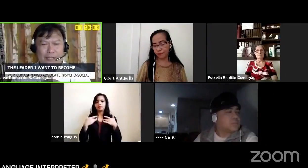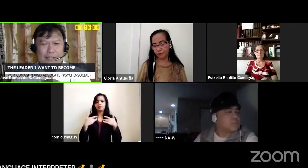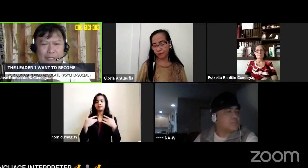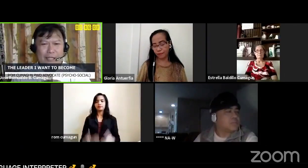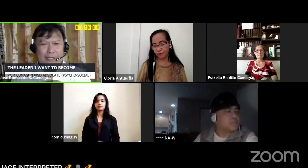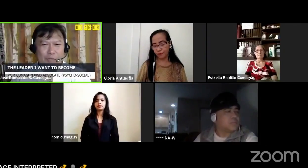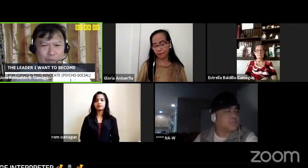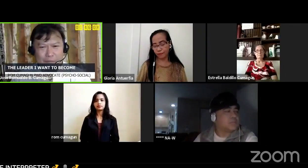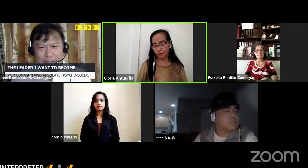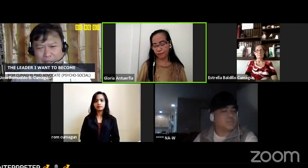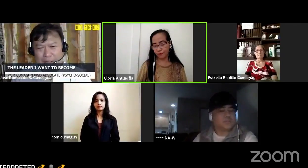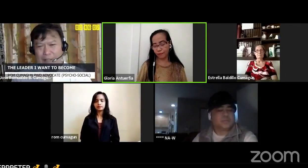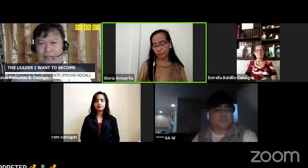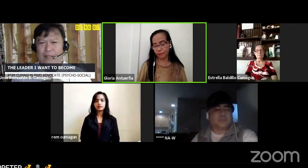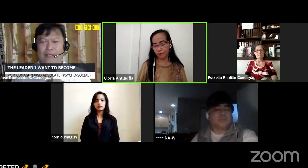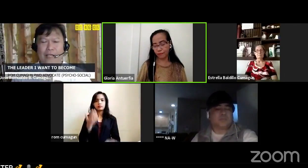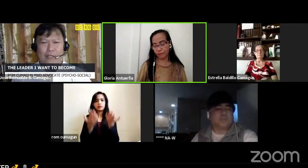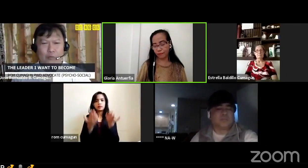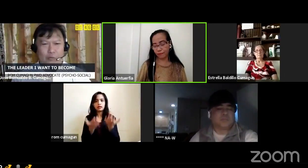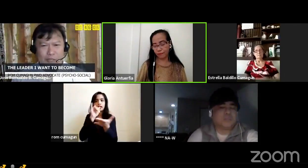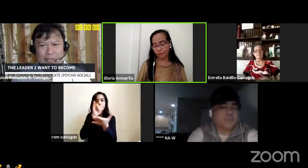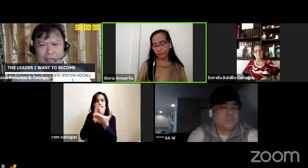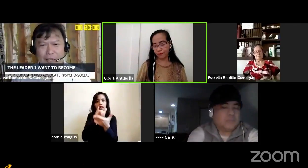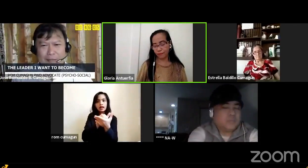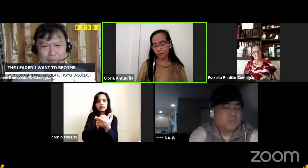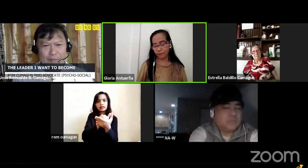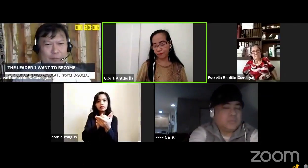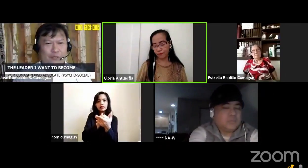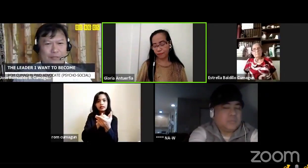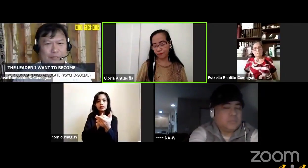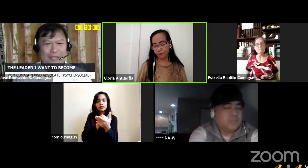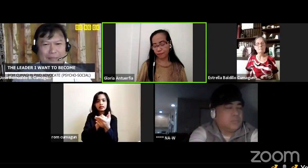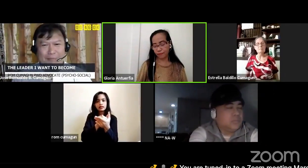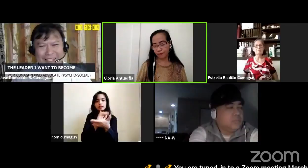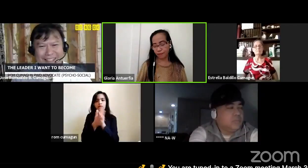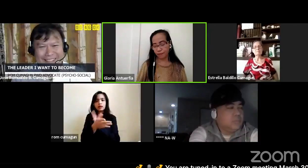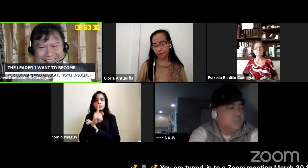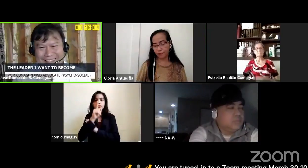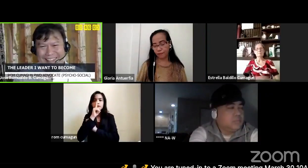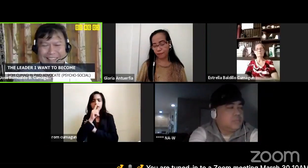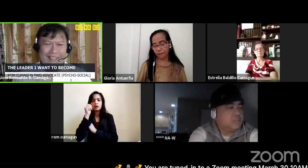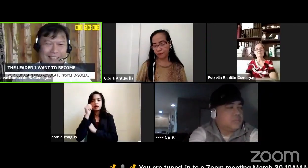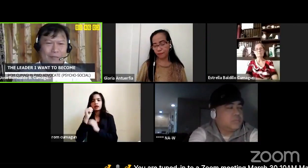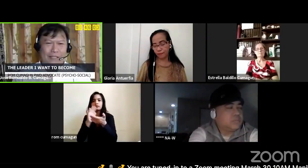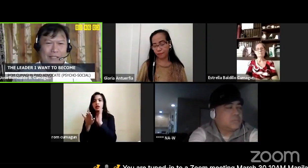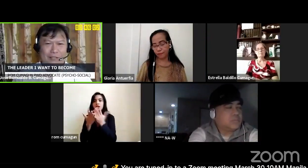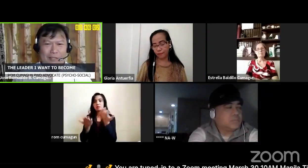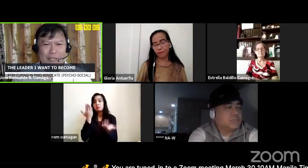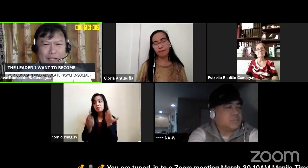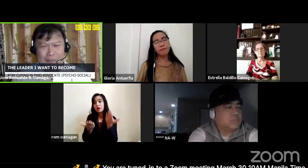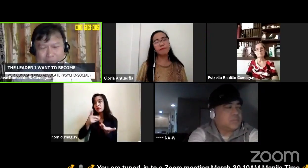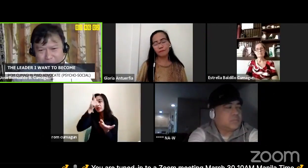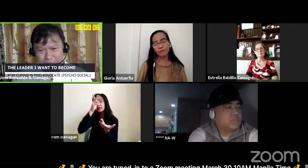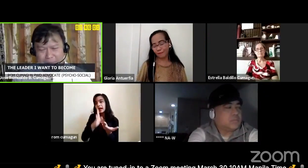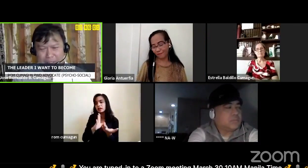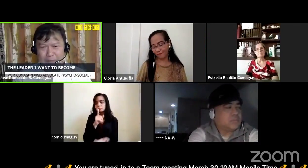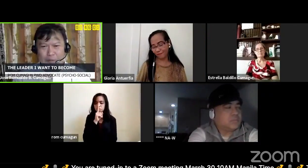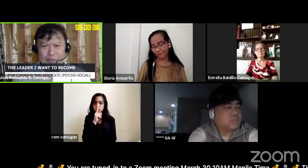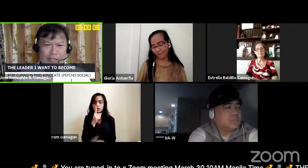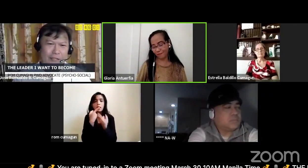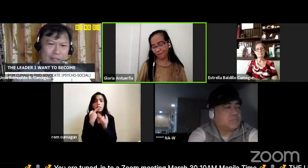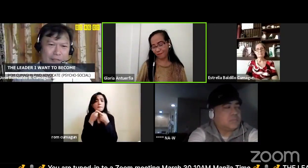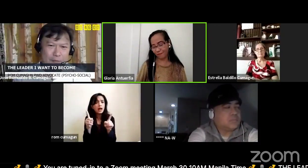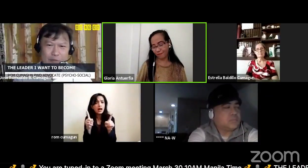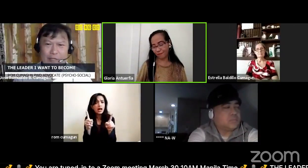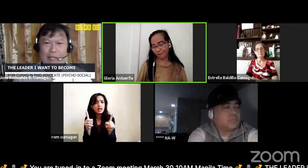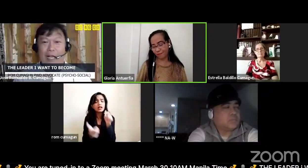Okay, and probably God would be silent most of the time. But